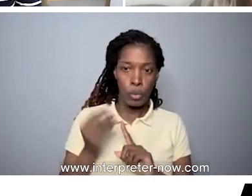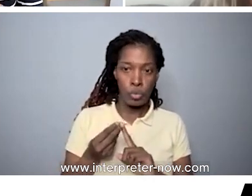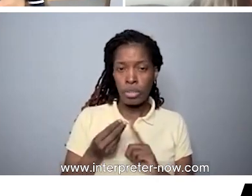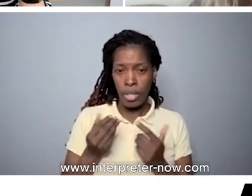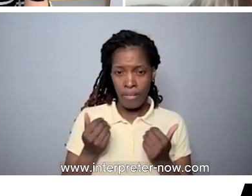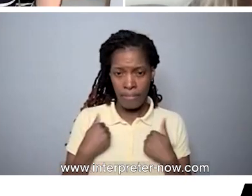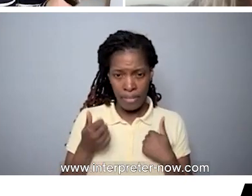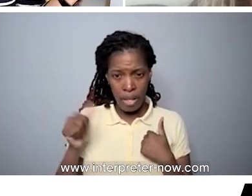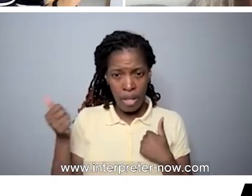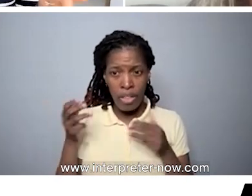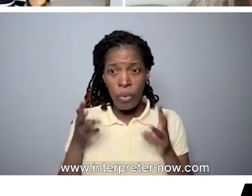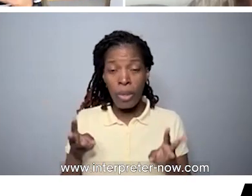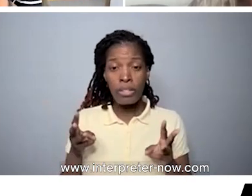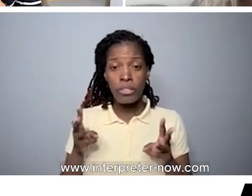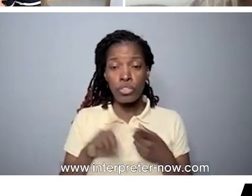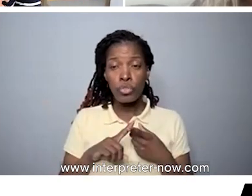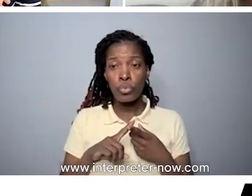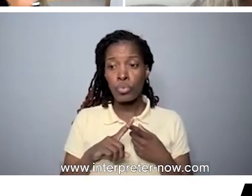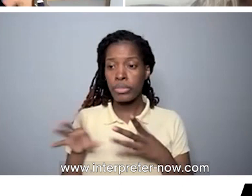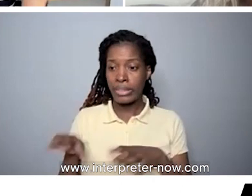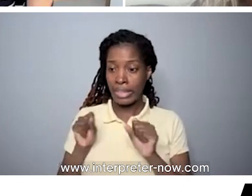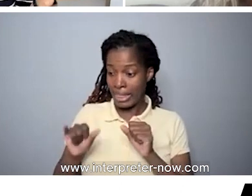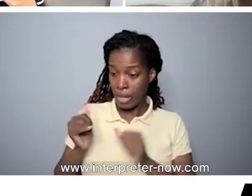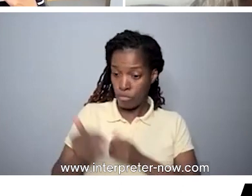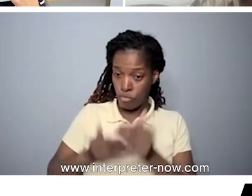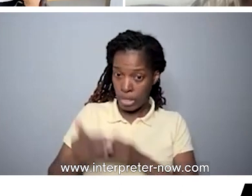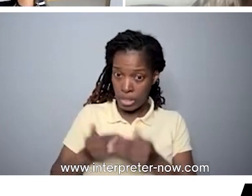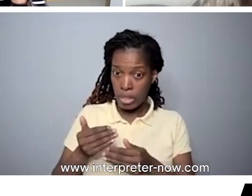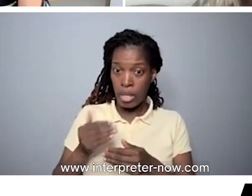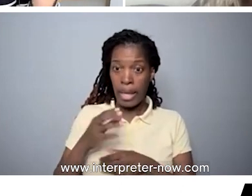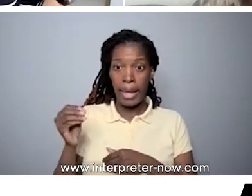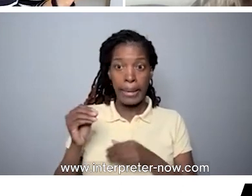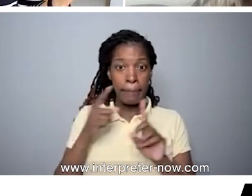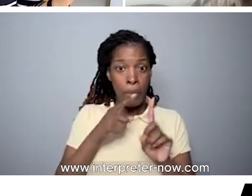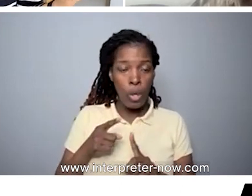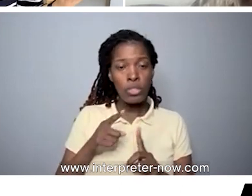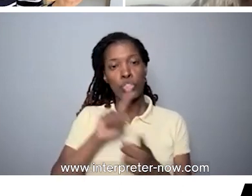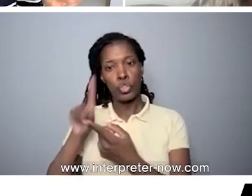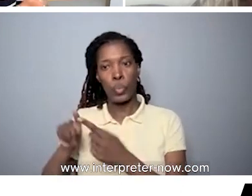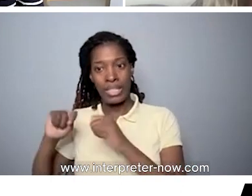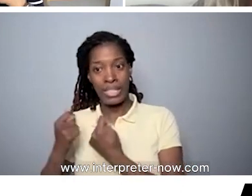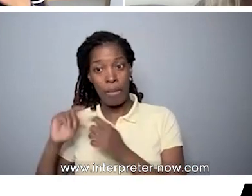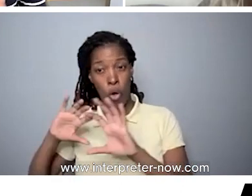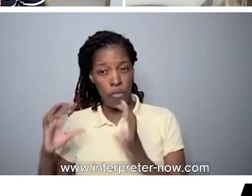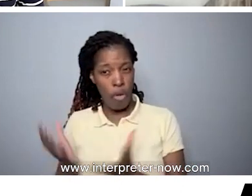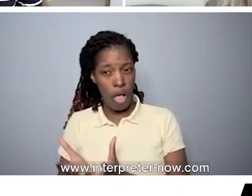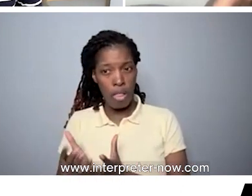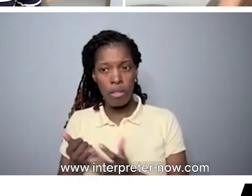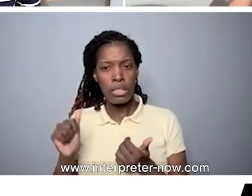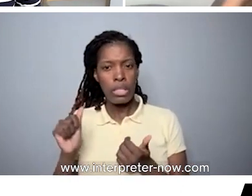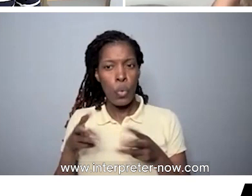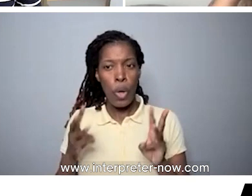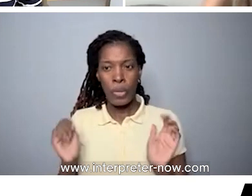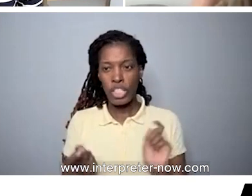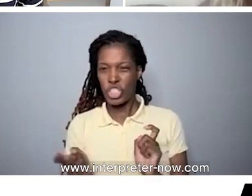that you can take this process and these principles into the team overall? Are there ways that we